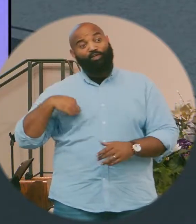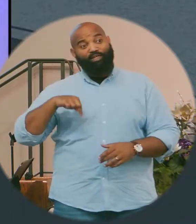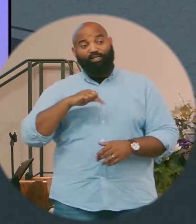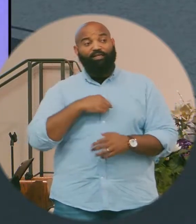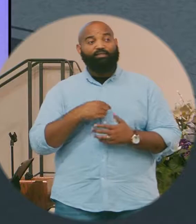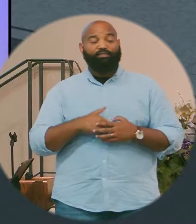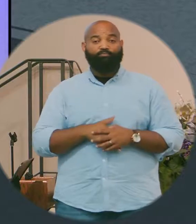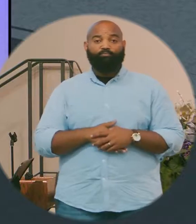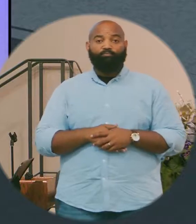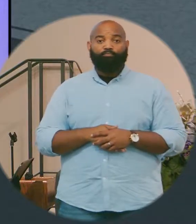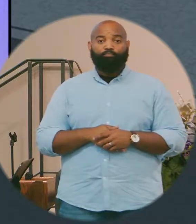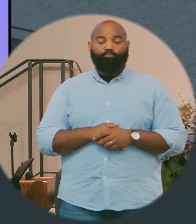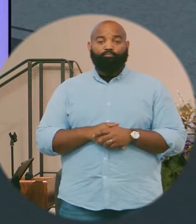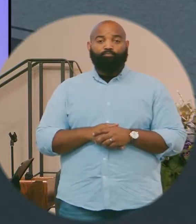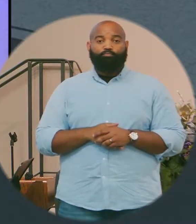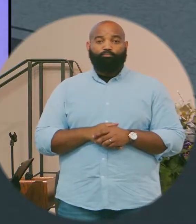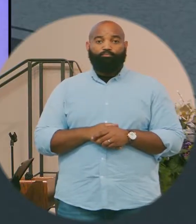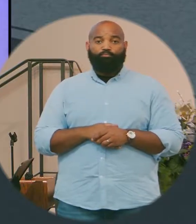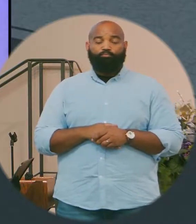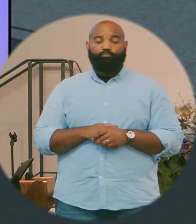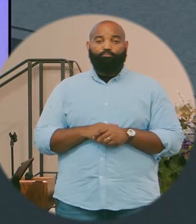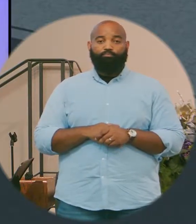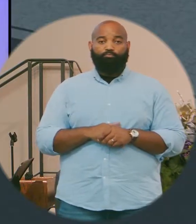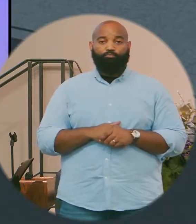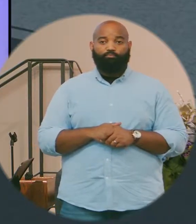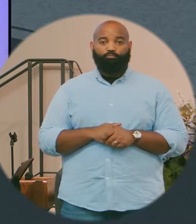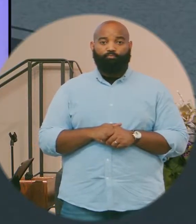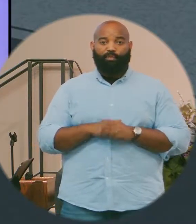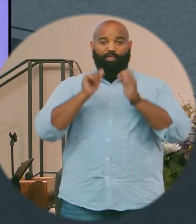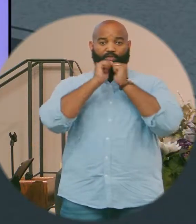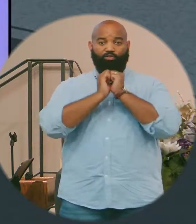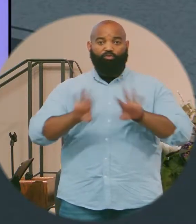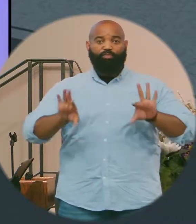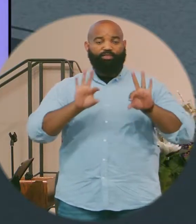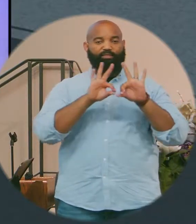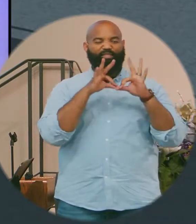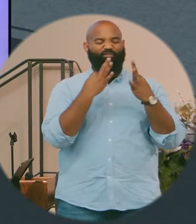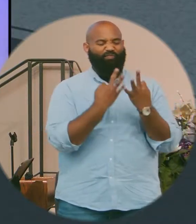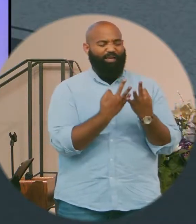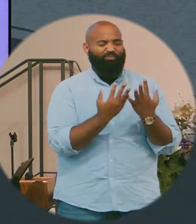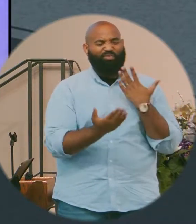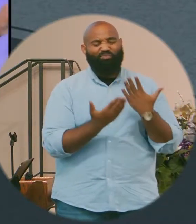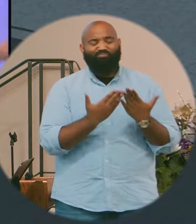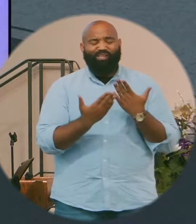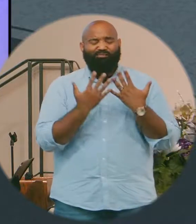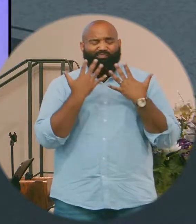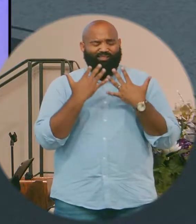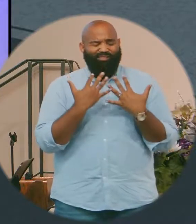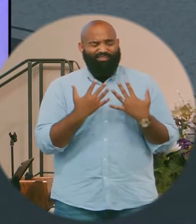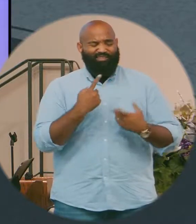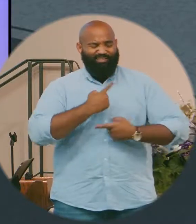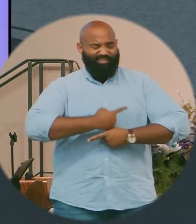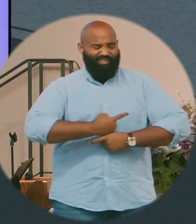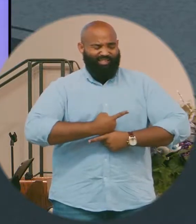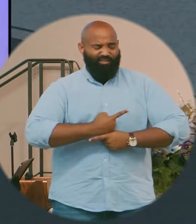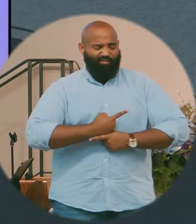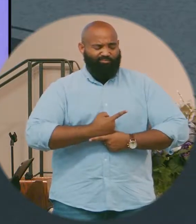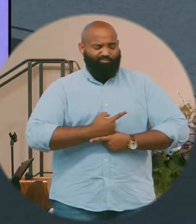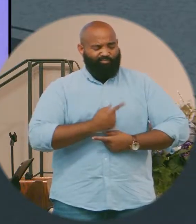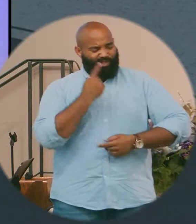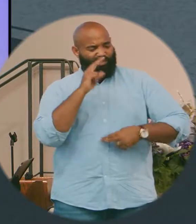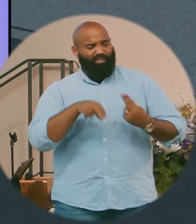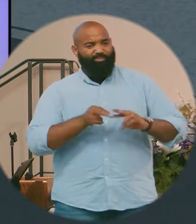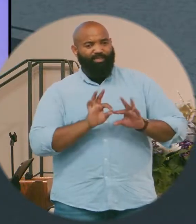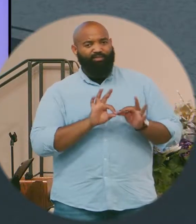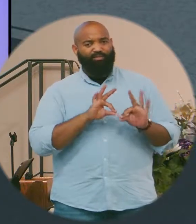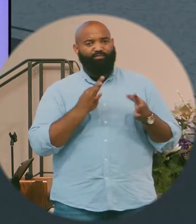up for your church. And so bless those families who are remembering without the family